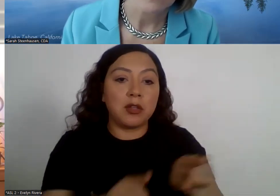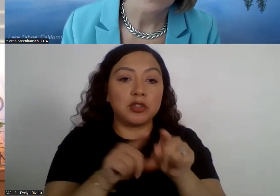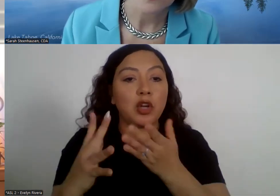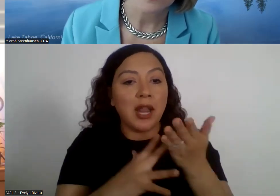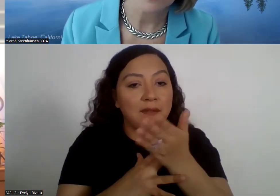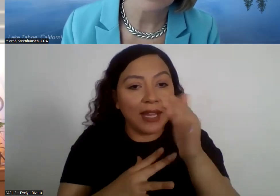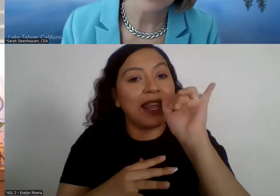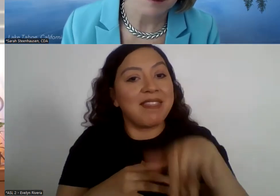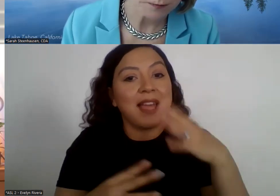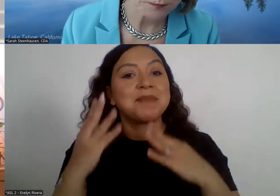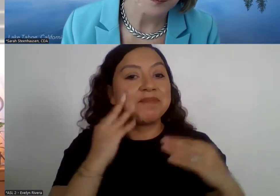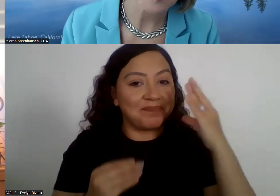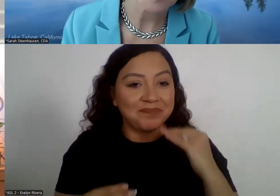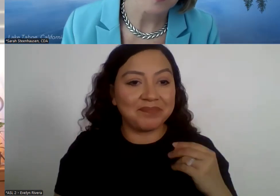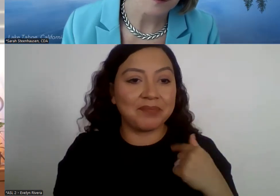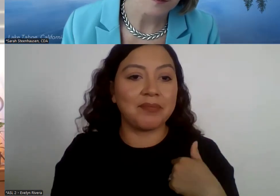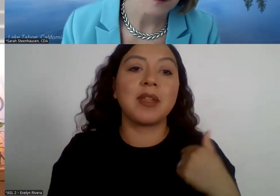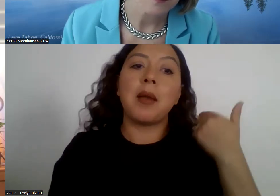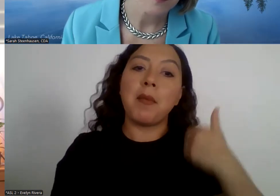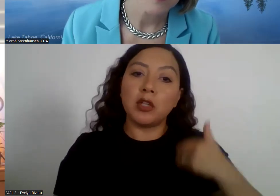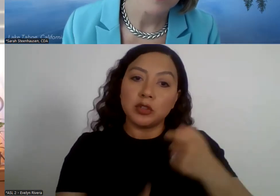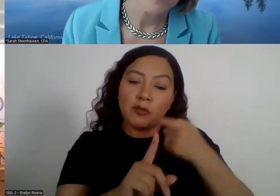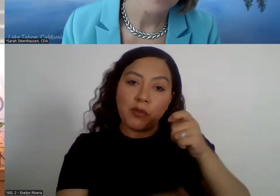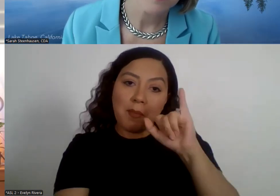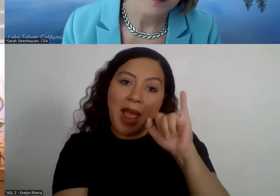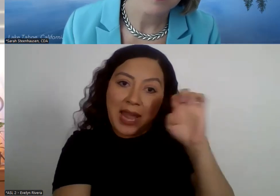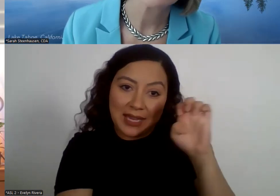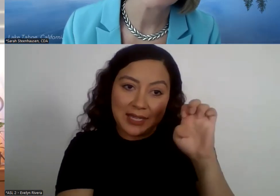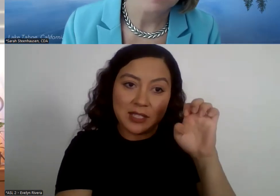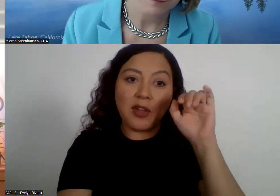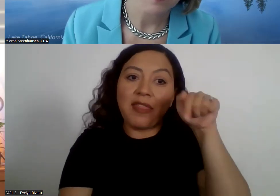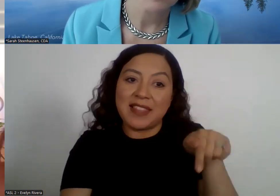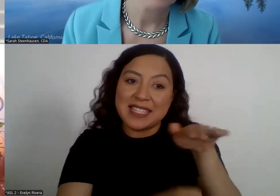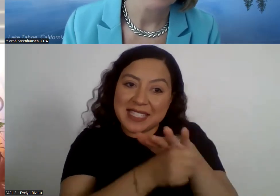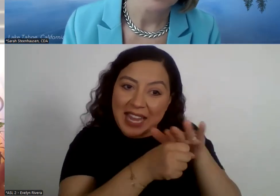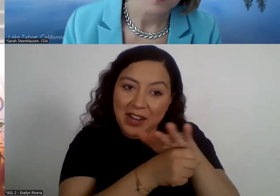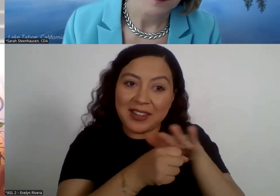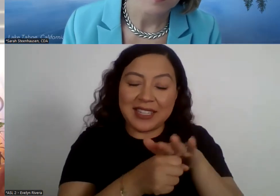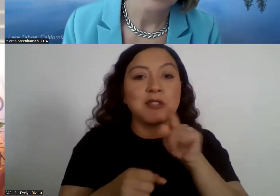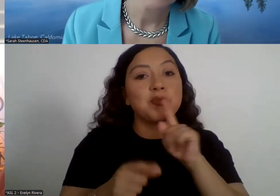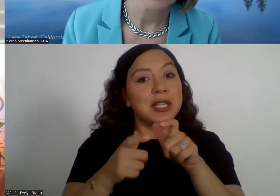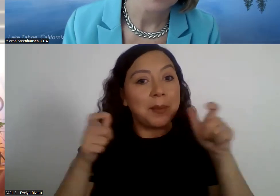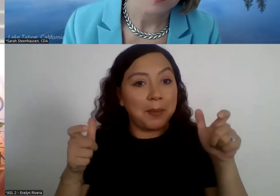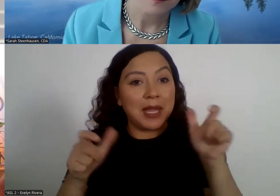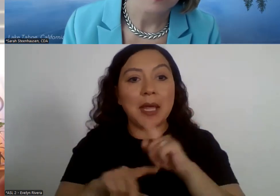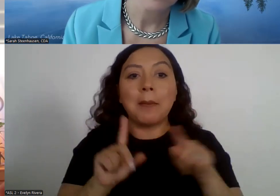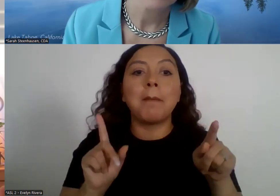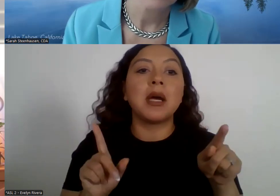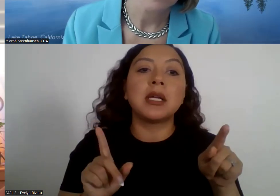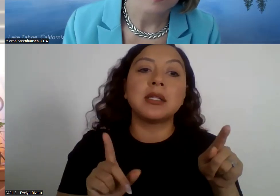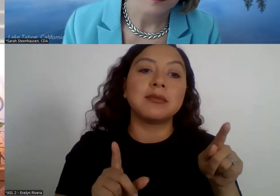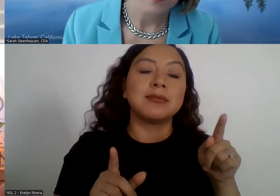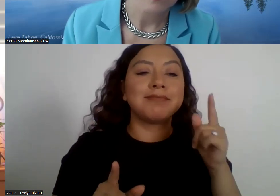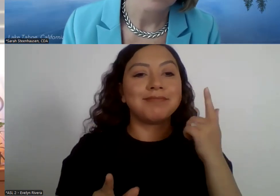County. I'm also from the Inland Empire, so this space is, it expands a bit to the IE,